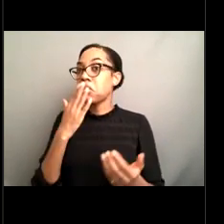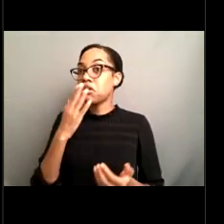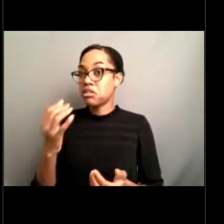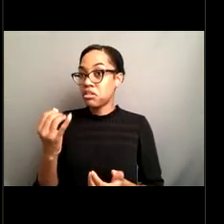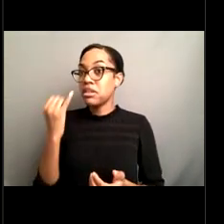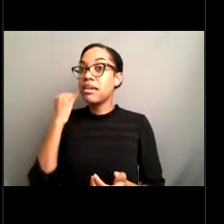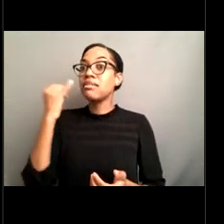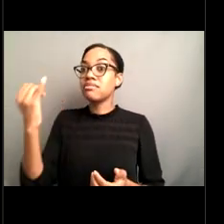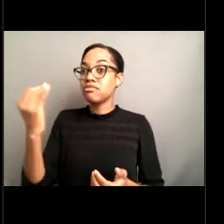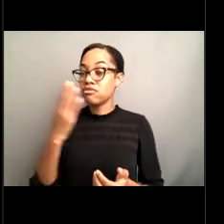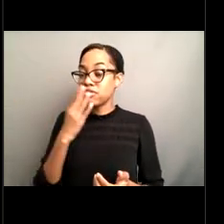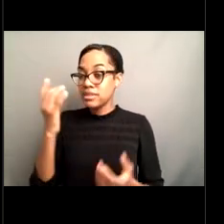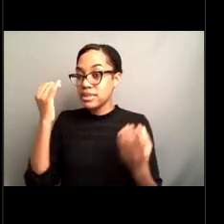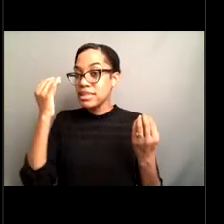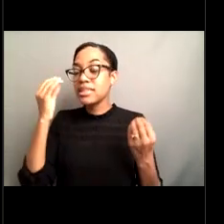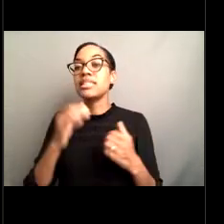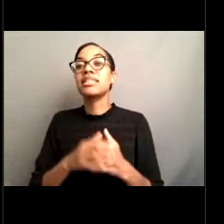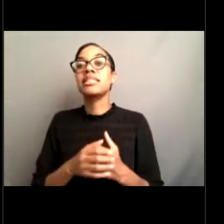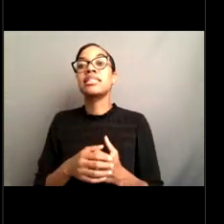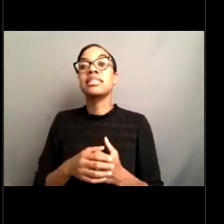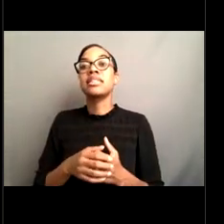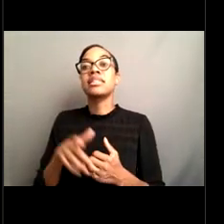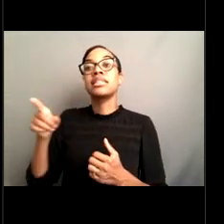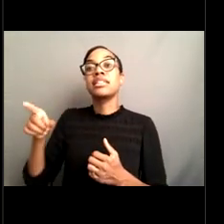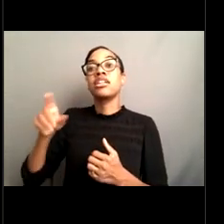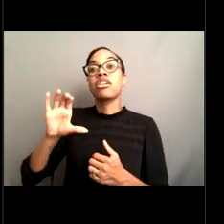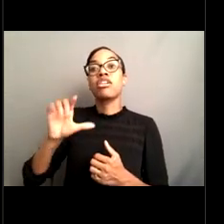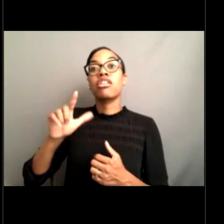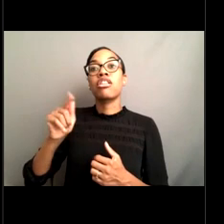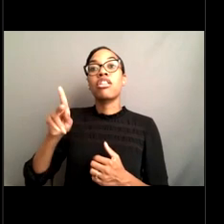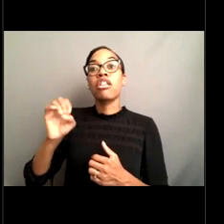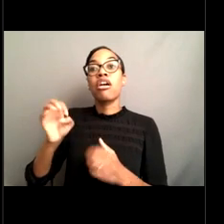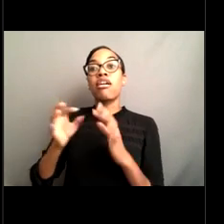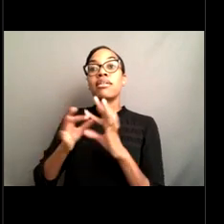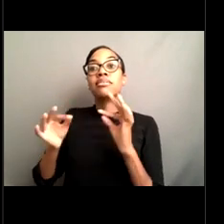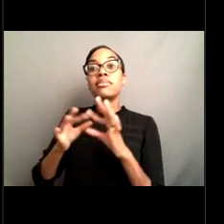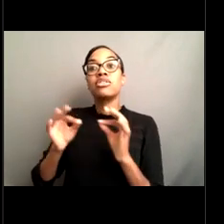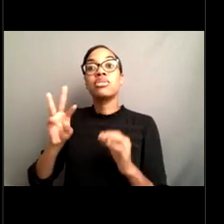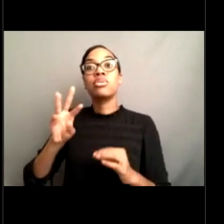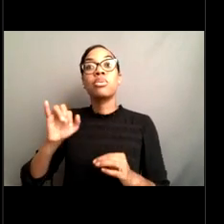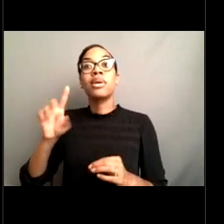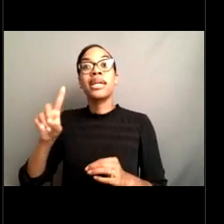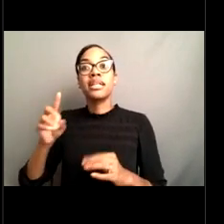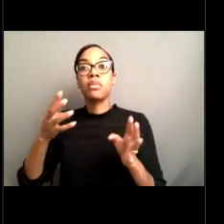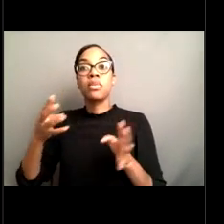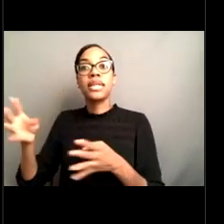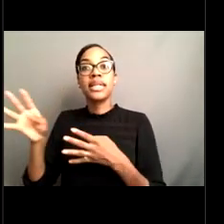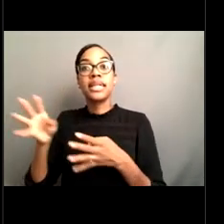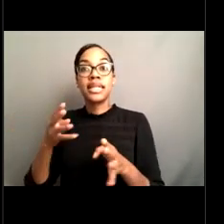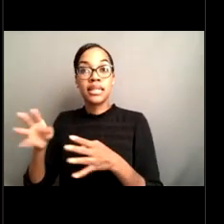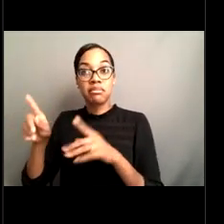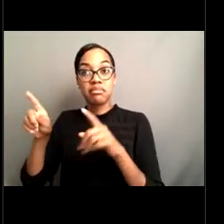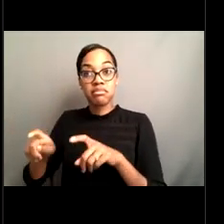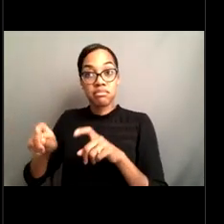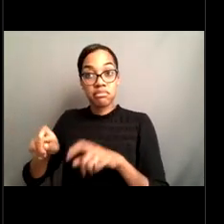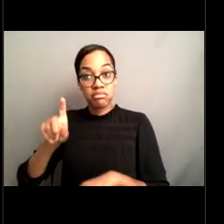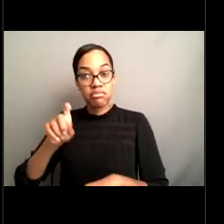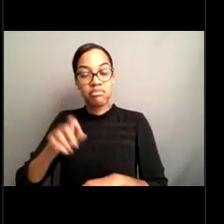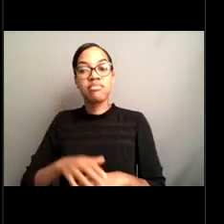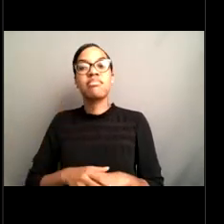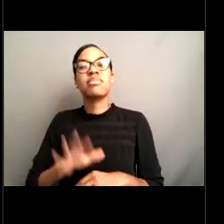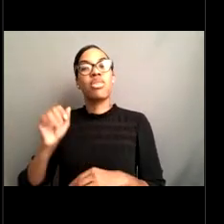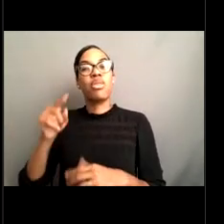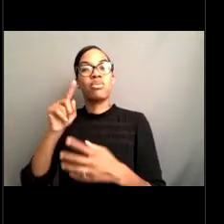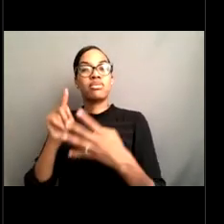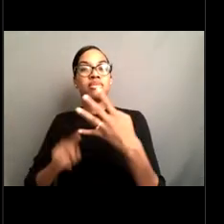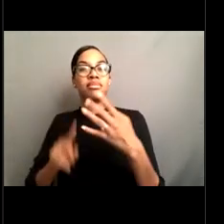age. Wind, says Clark. Anybody else have any guesses? All right, that's what we got right now, Jeff. Were any